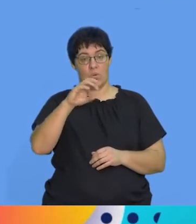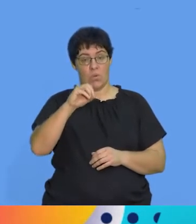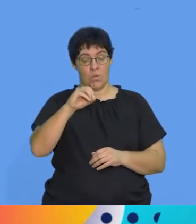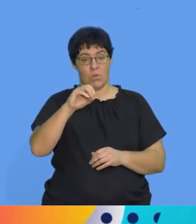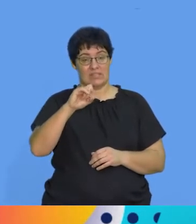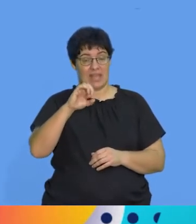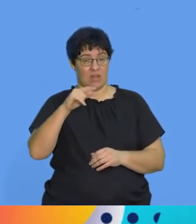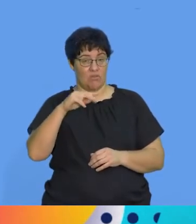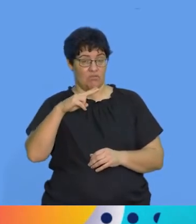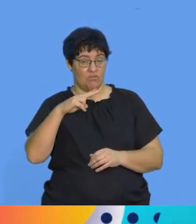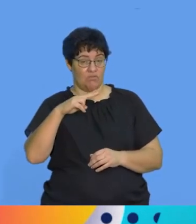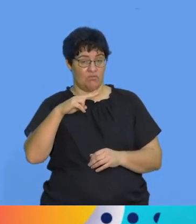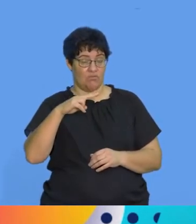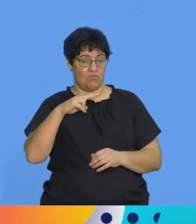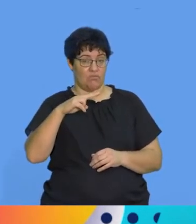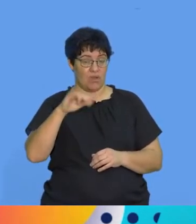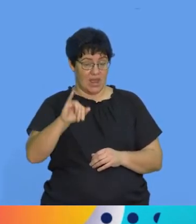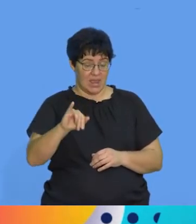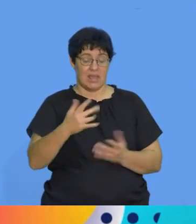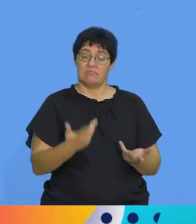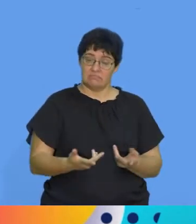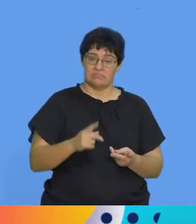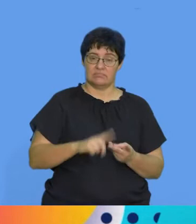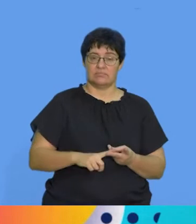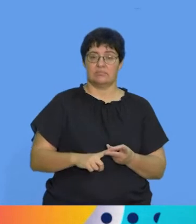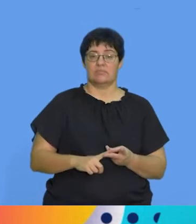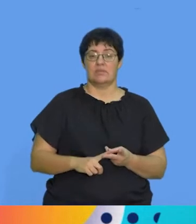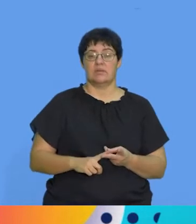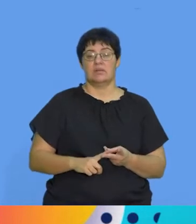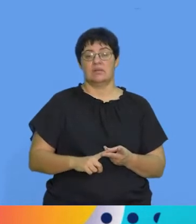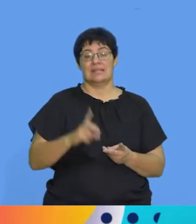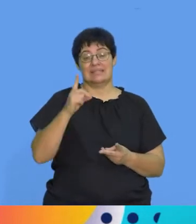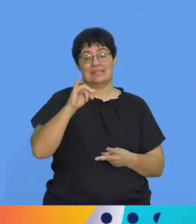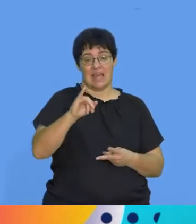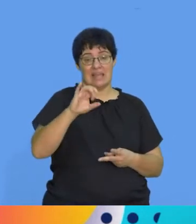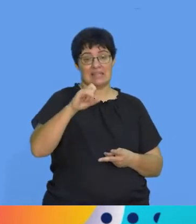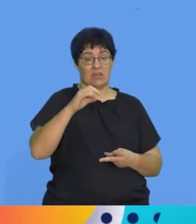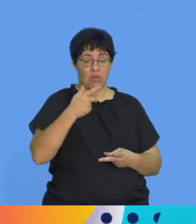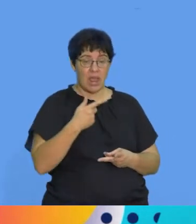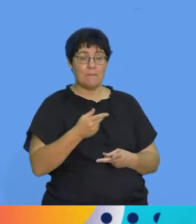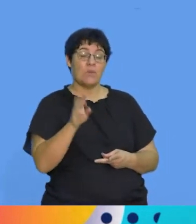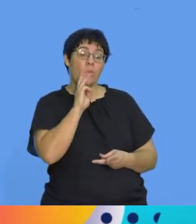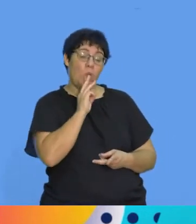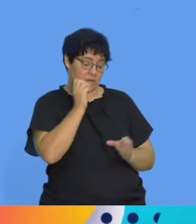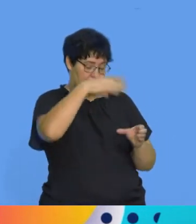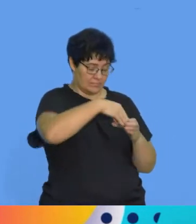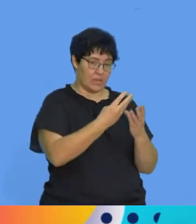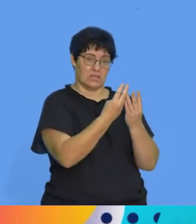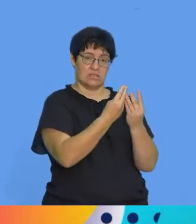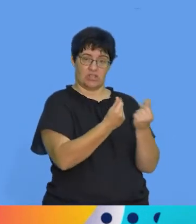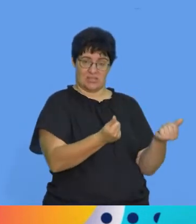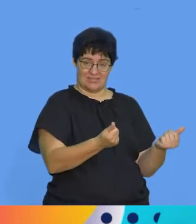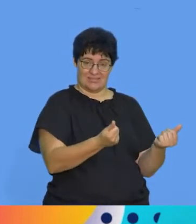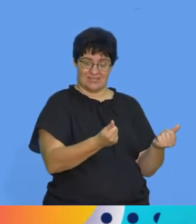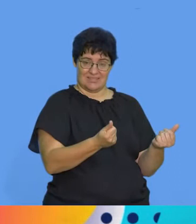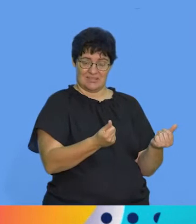Monosaccharides and disaccharides, both of them dissolve in water, and they are sweet to the taste. Now,